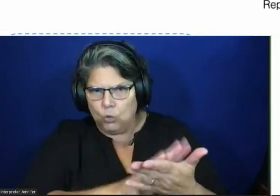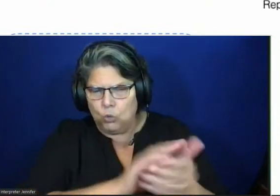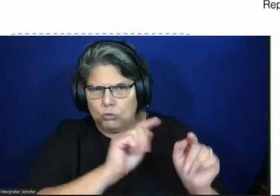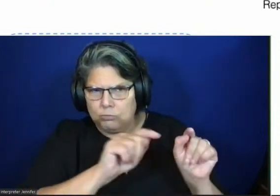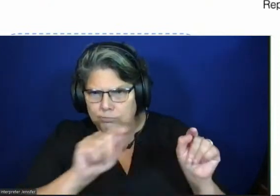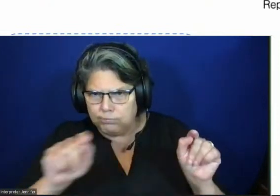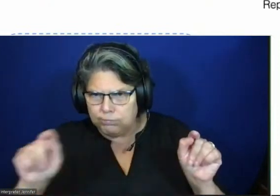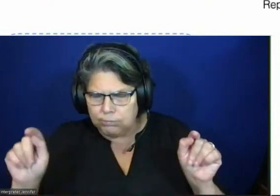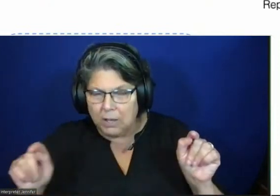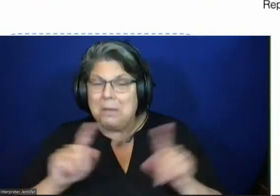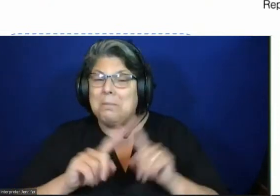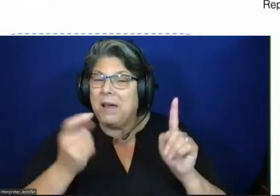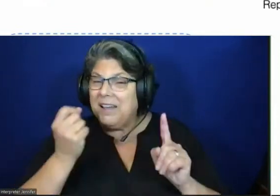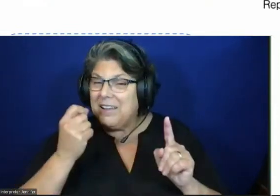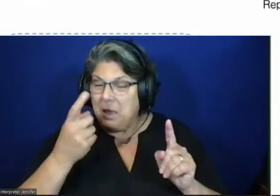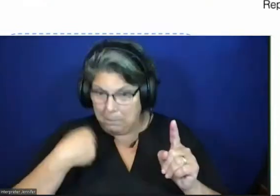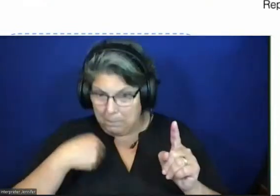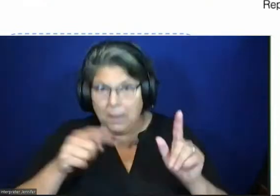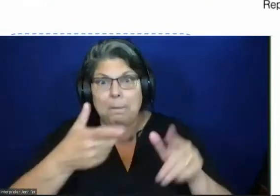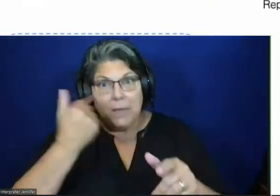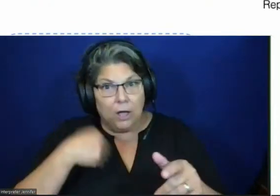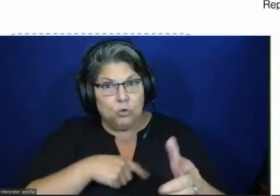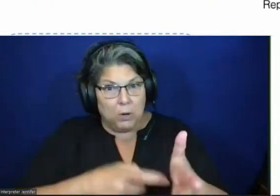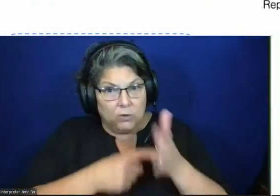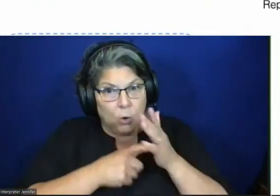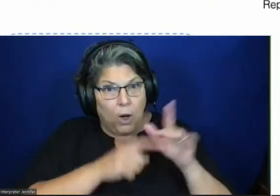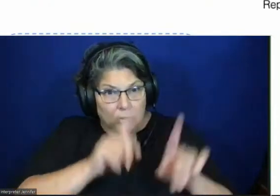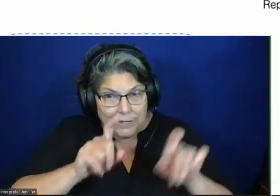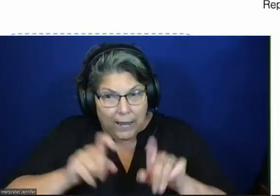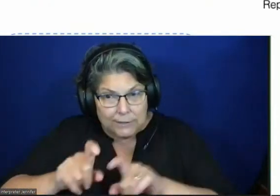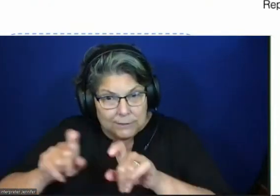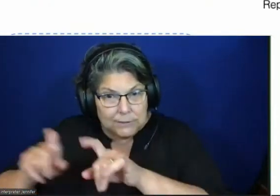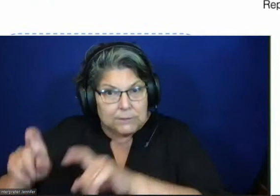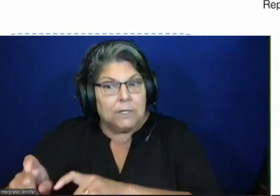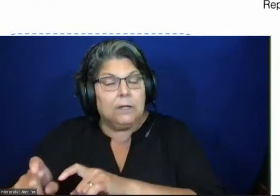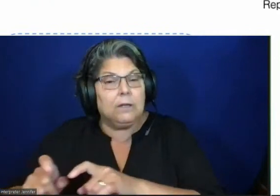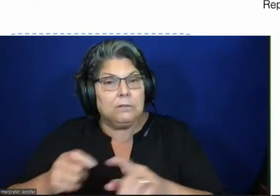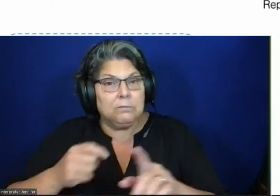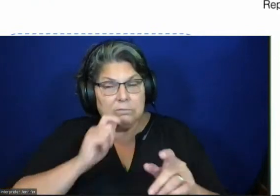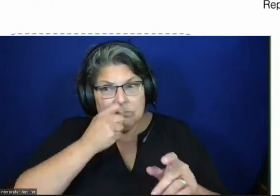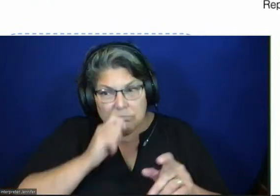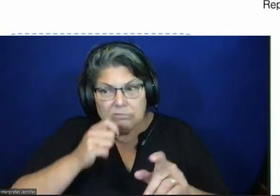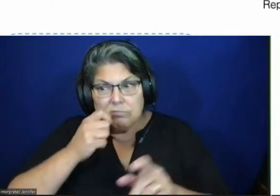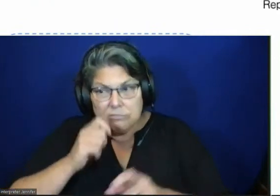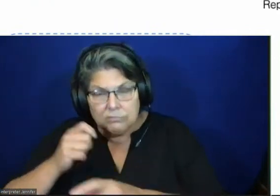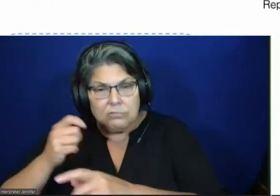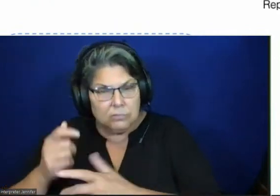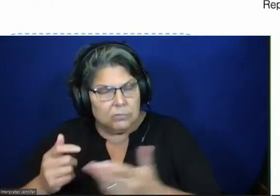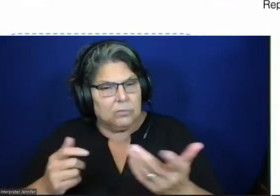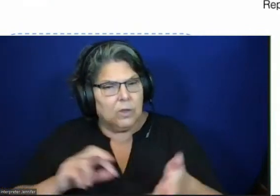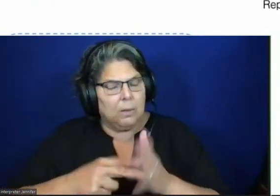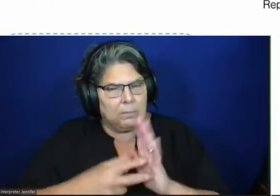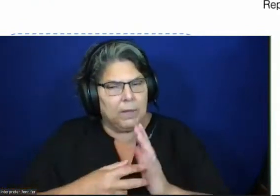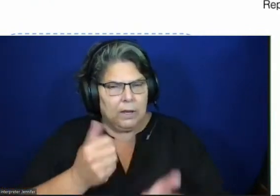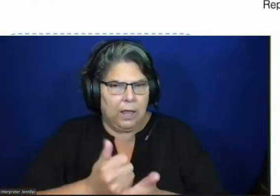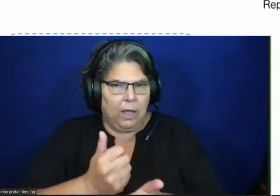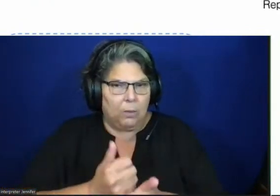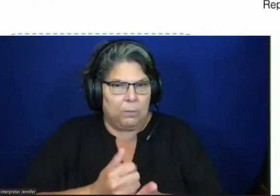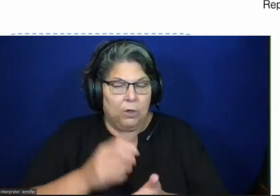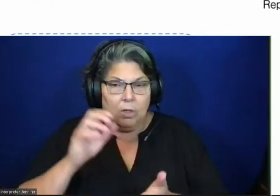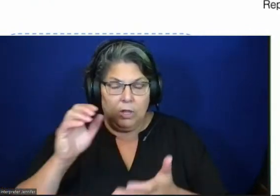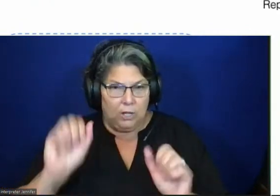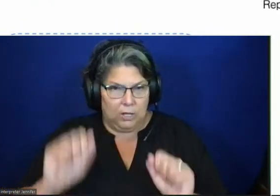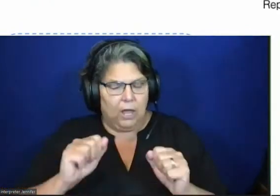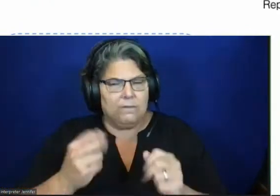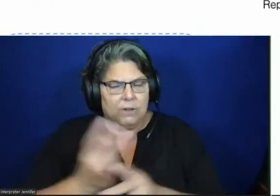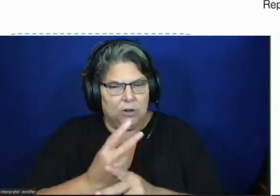early testing, however, has enabled us to isolate affected people and quarantine those classes using the new